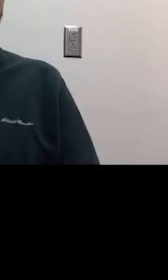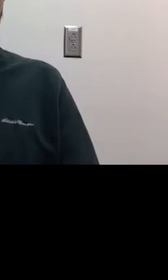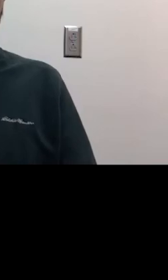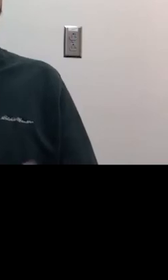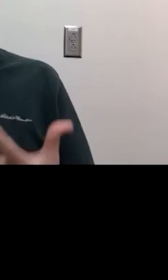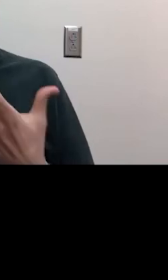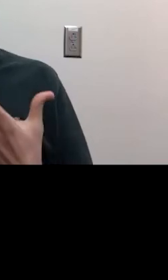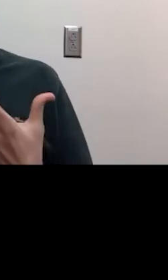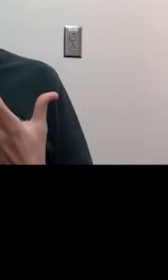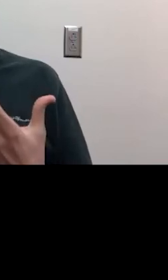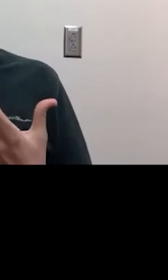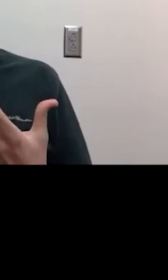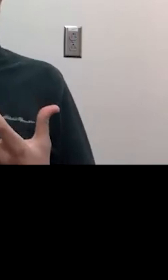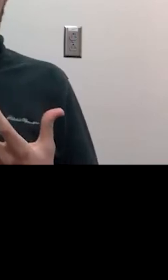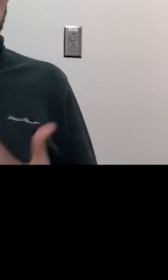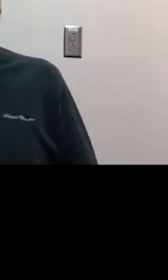little bit